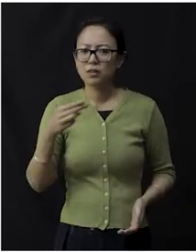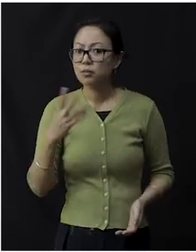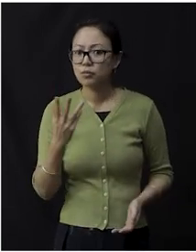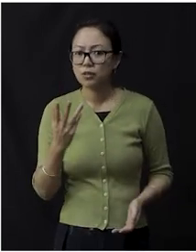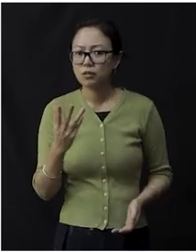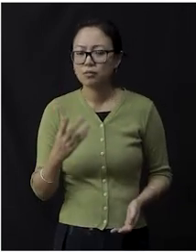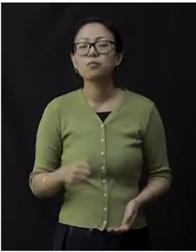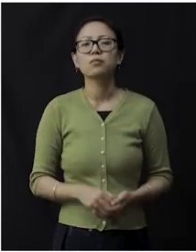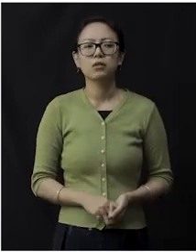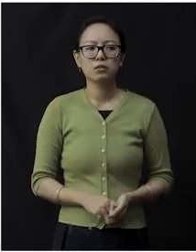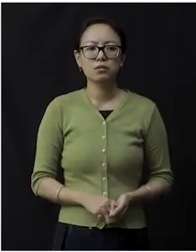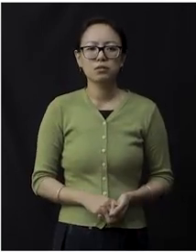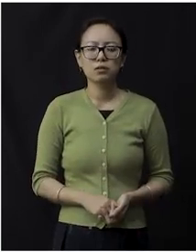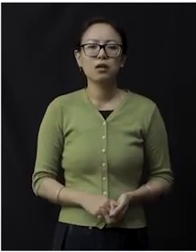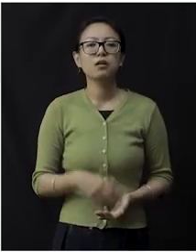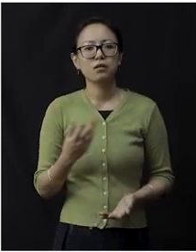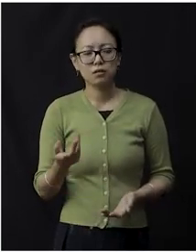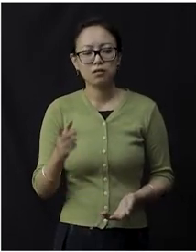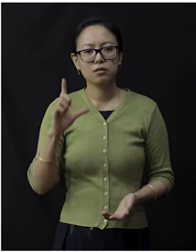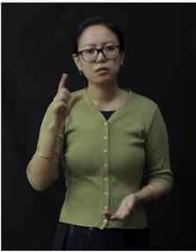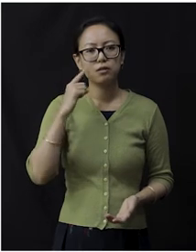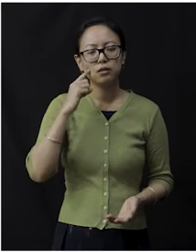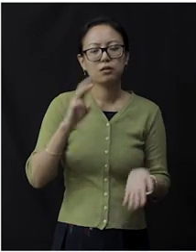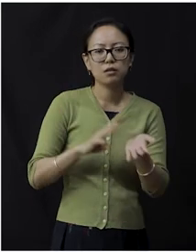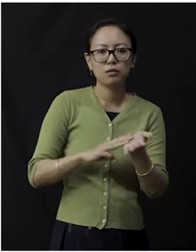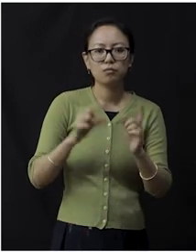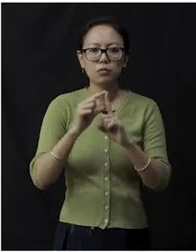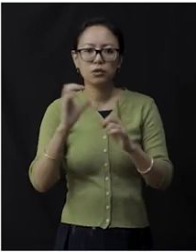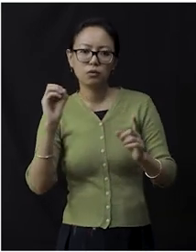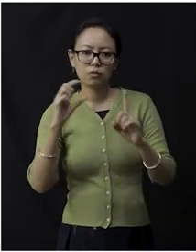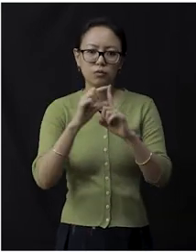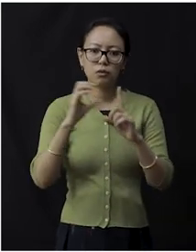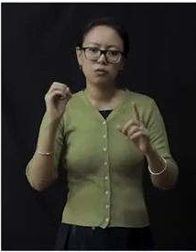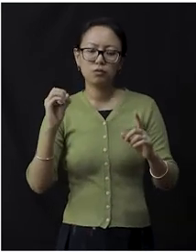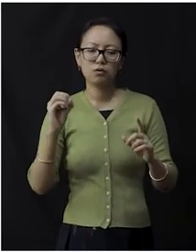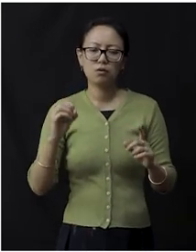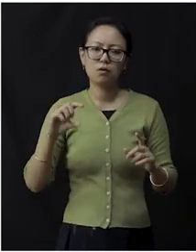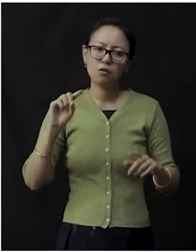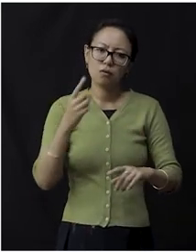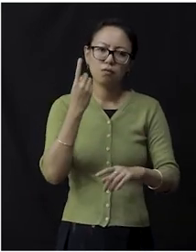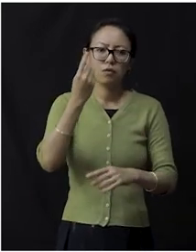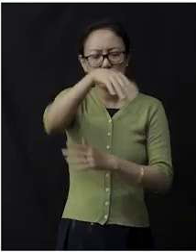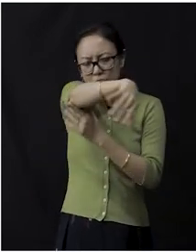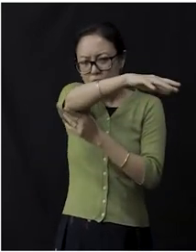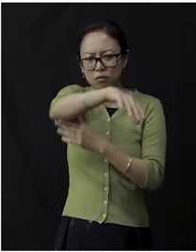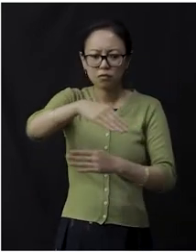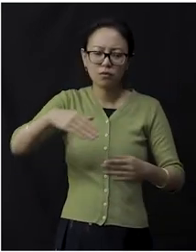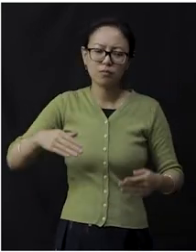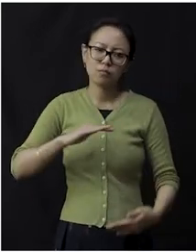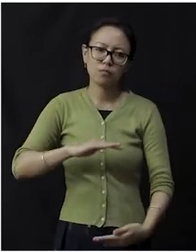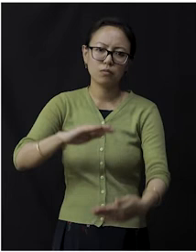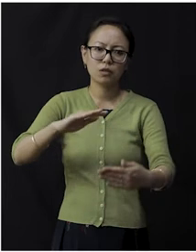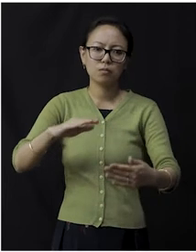where the baby elephant first met the crocodile. Then let's go on to question